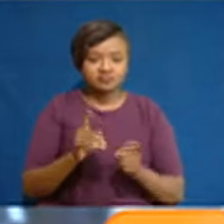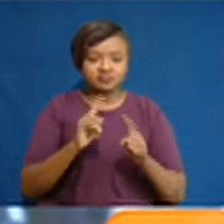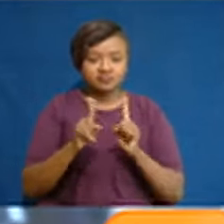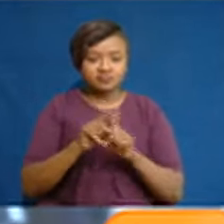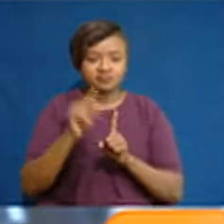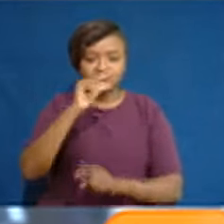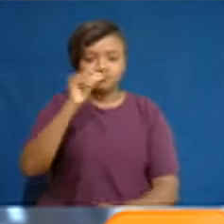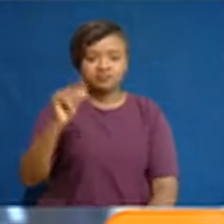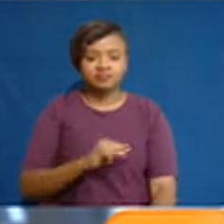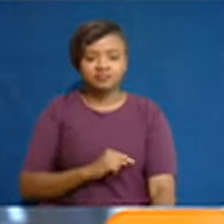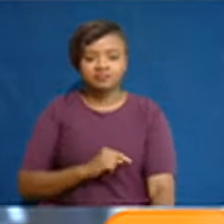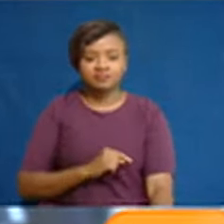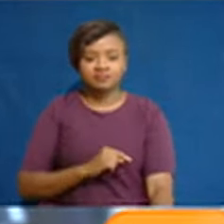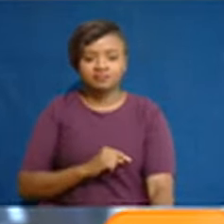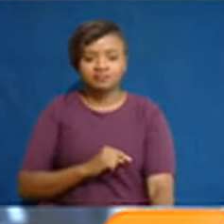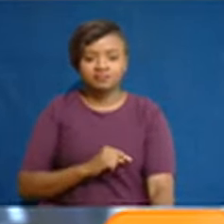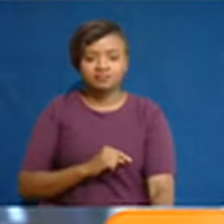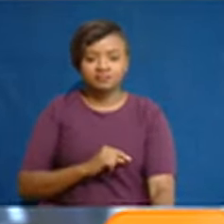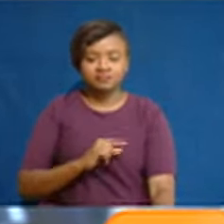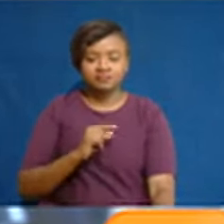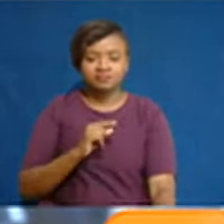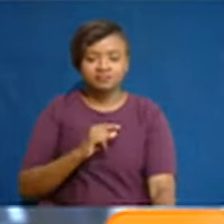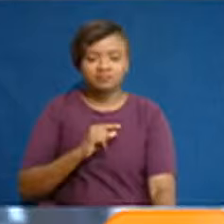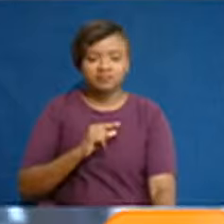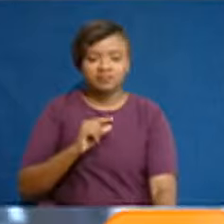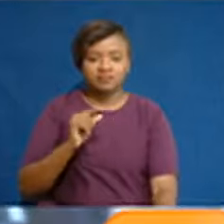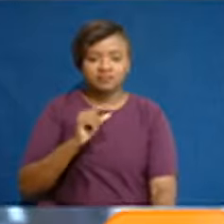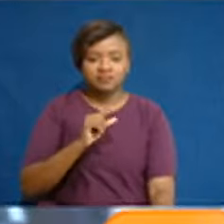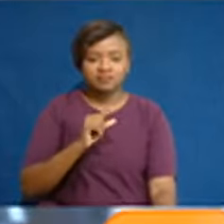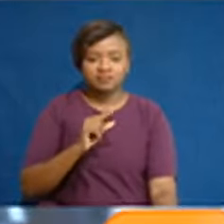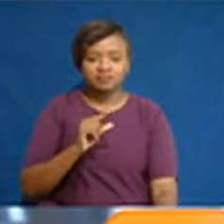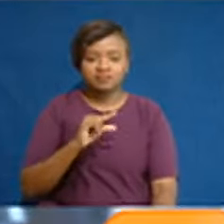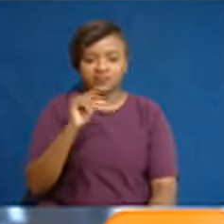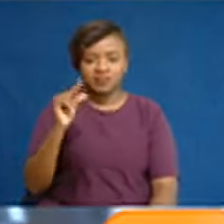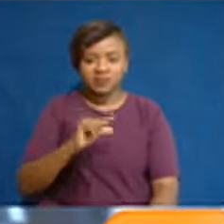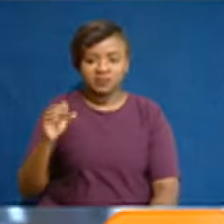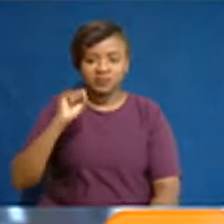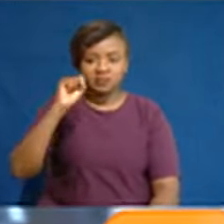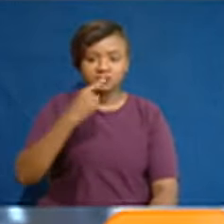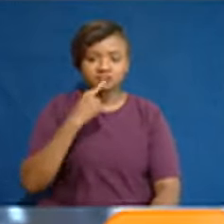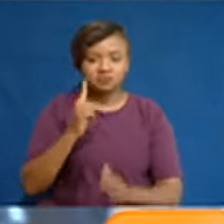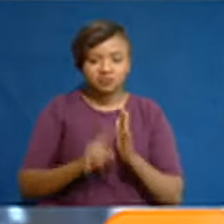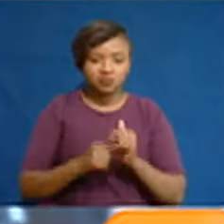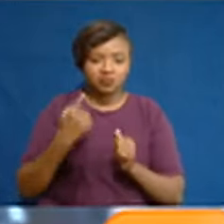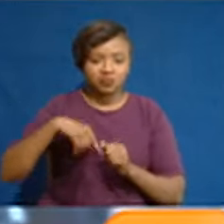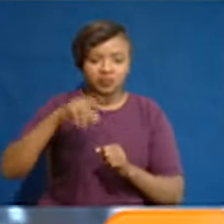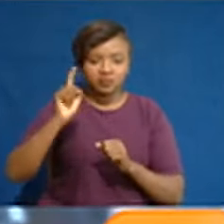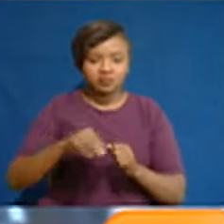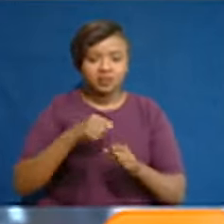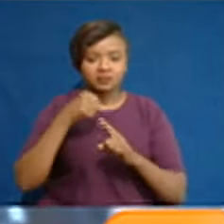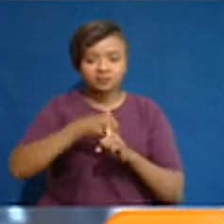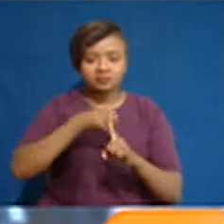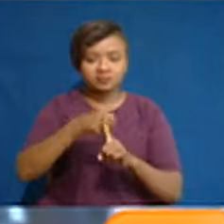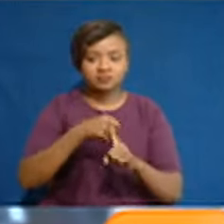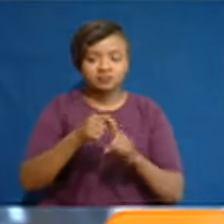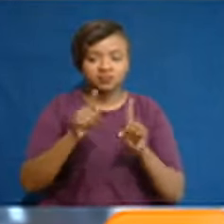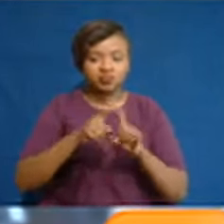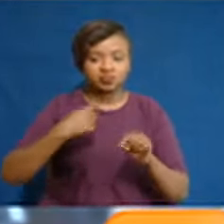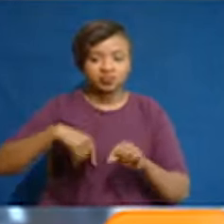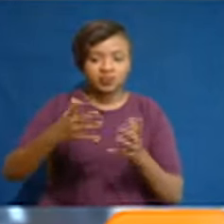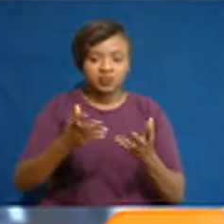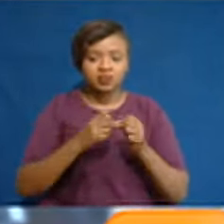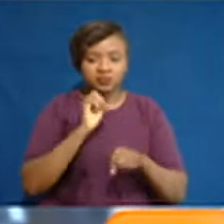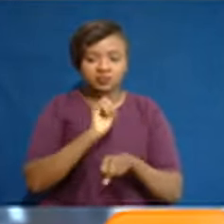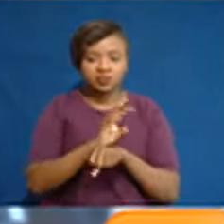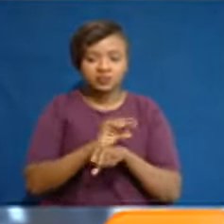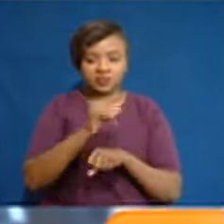know, there are some real systemic problems in this country. And I think that's what we need to push back on and just advise the government to focus